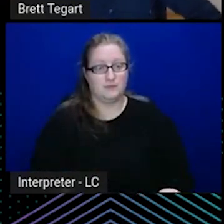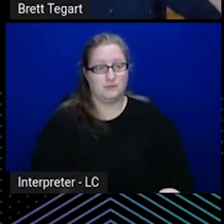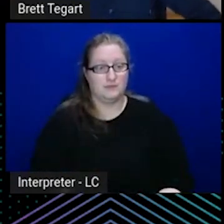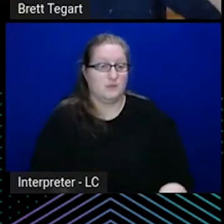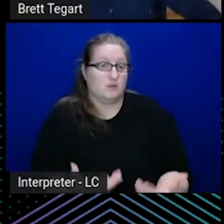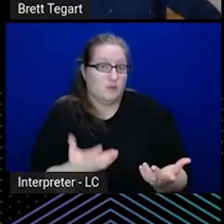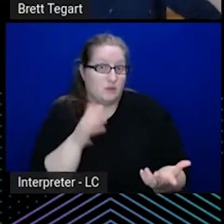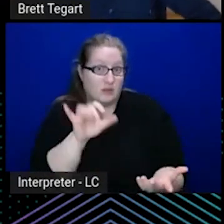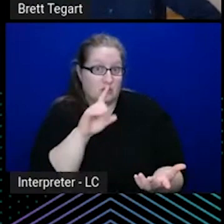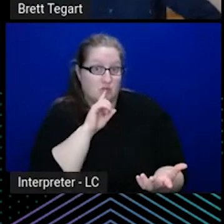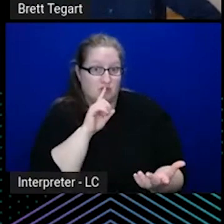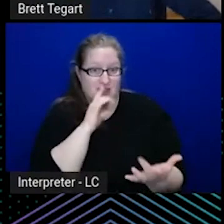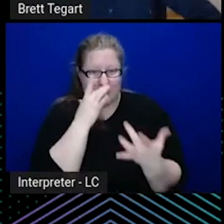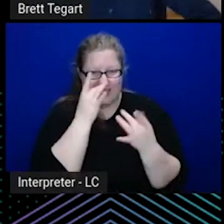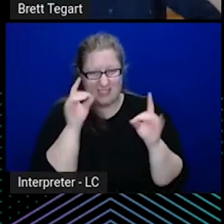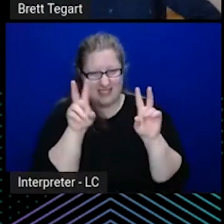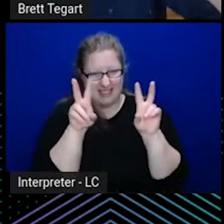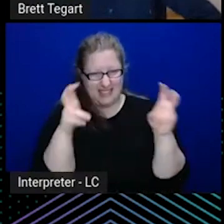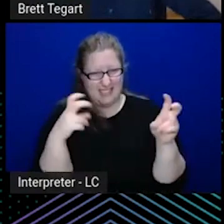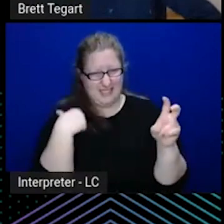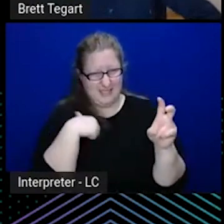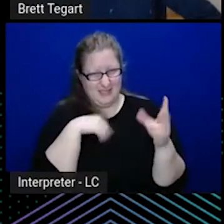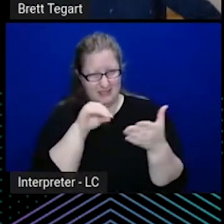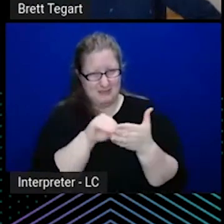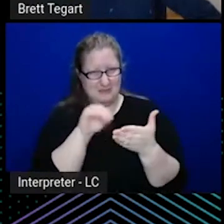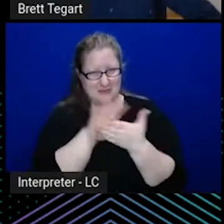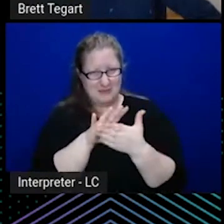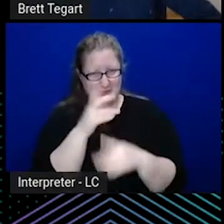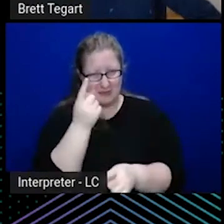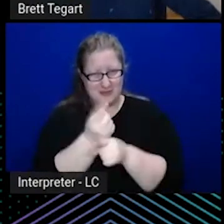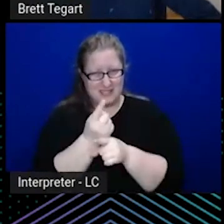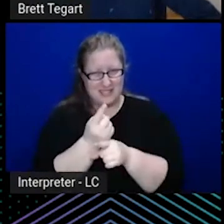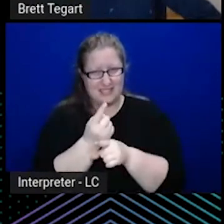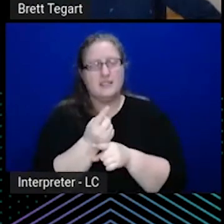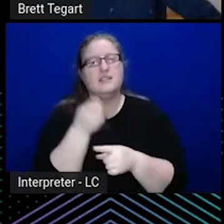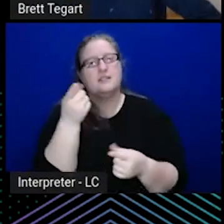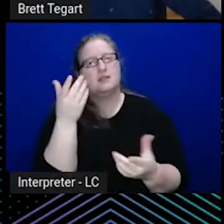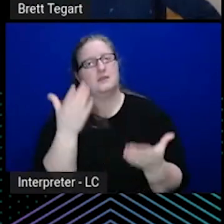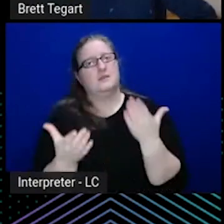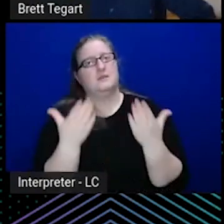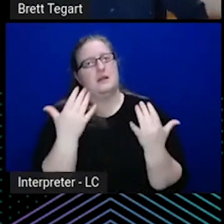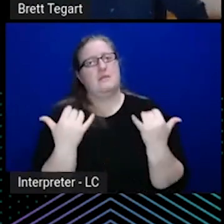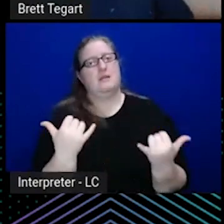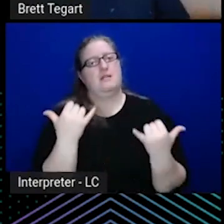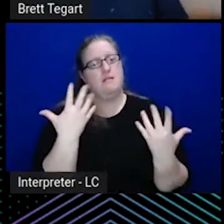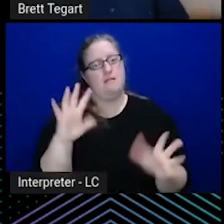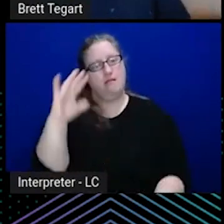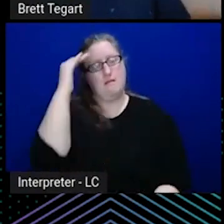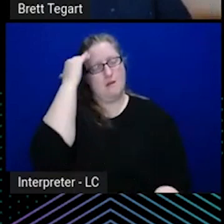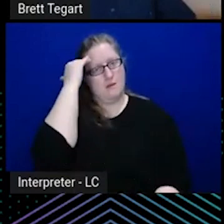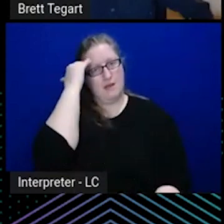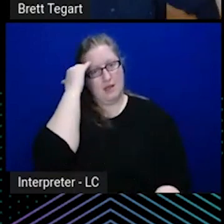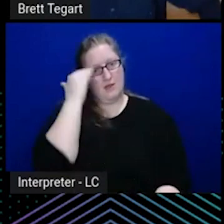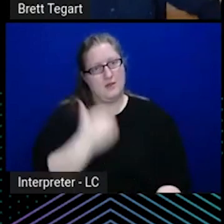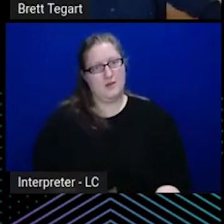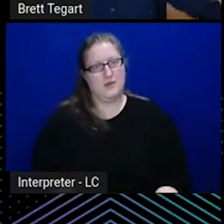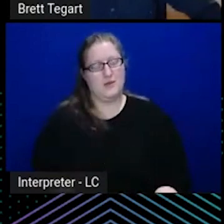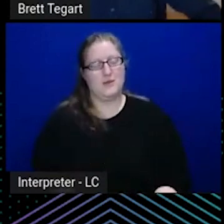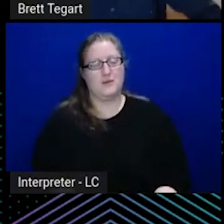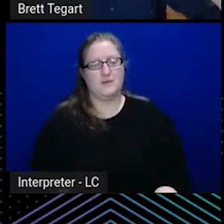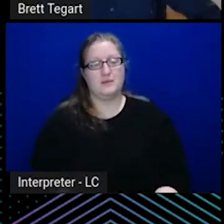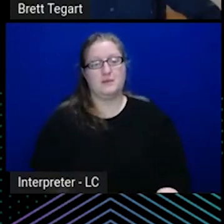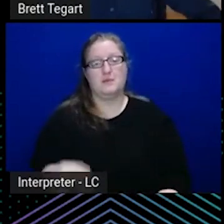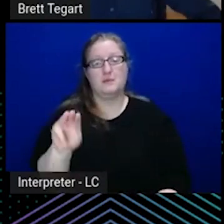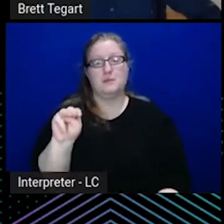interesting title that we put here, right? So you probably guys are not aware of this, right? But Morgan Stanley has